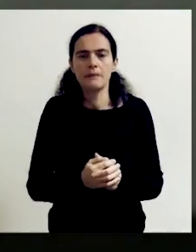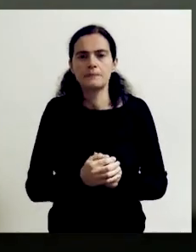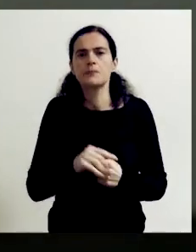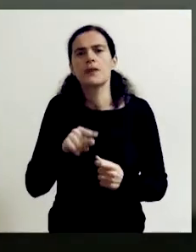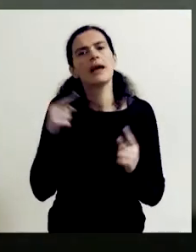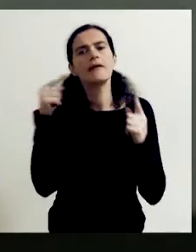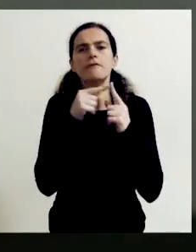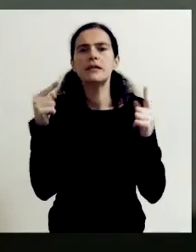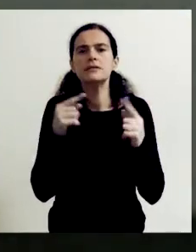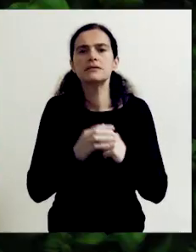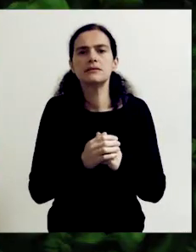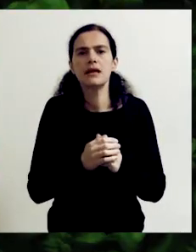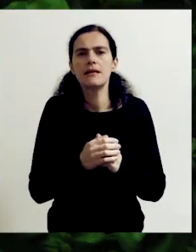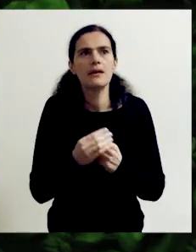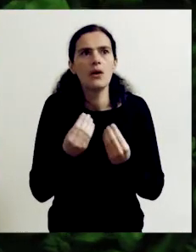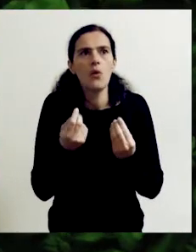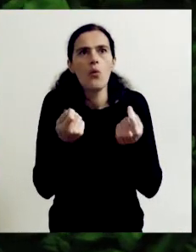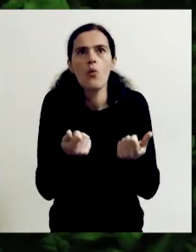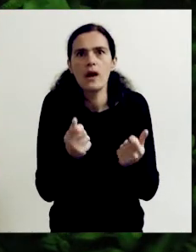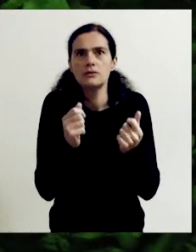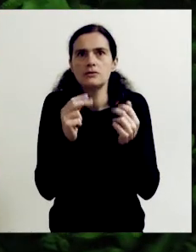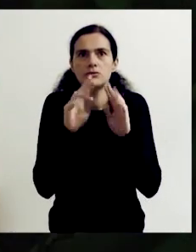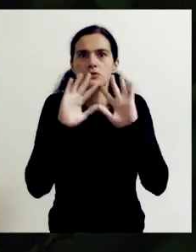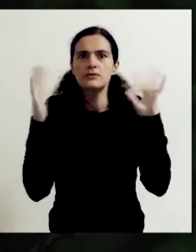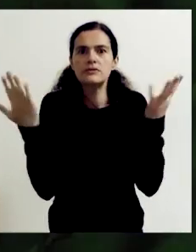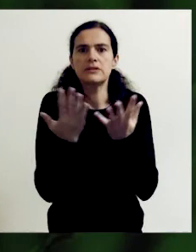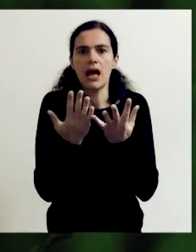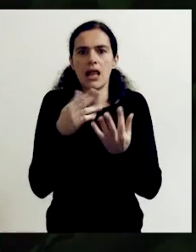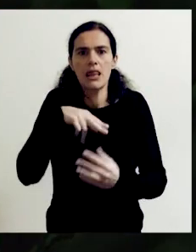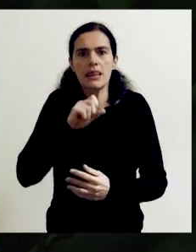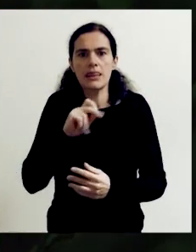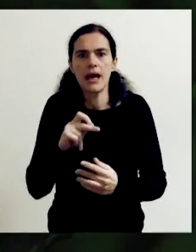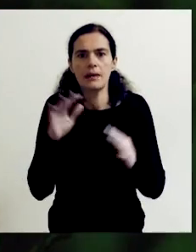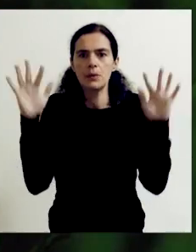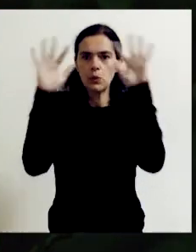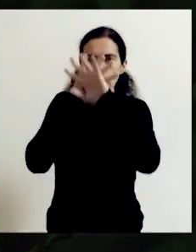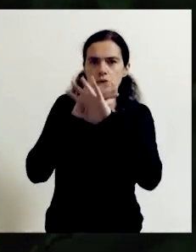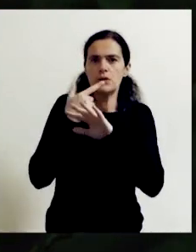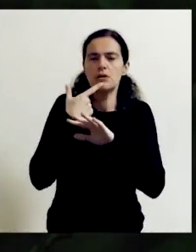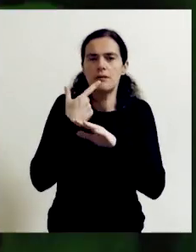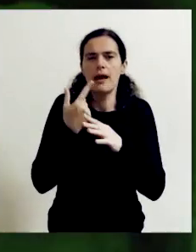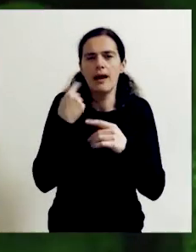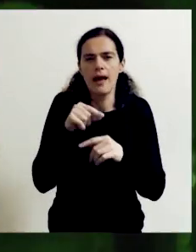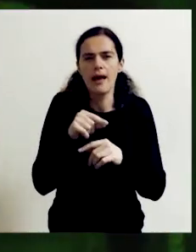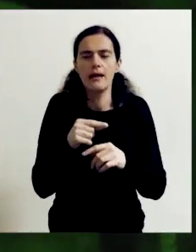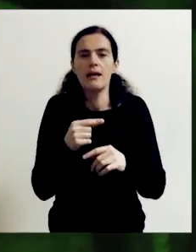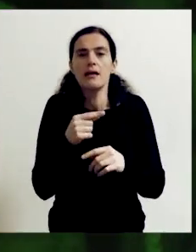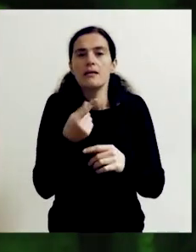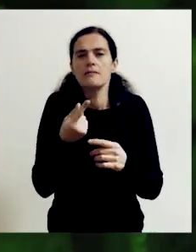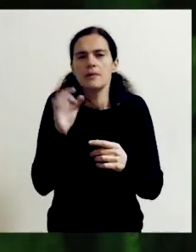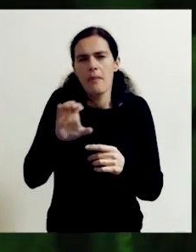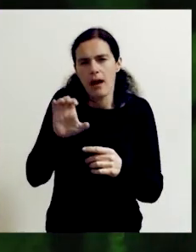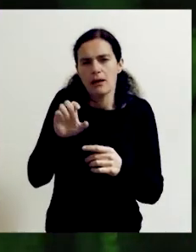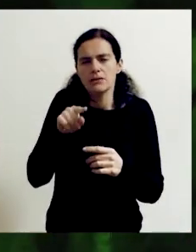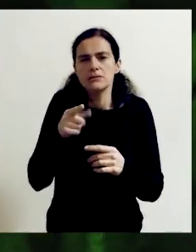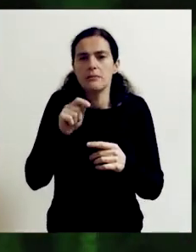architecture, it's a reference to this almost universal naga mythological figure. And